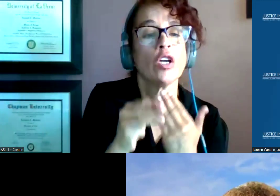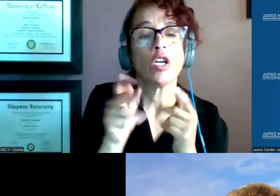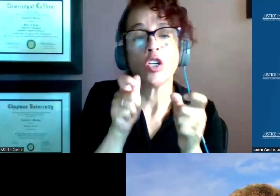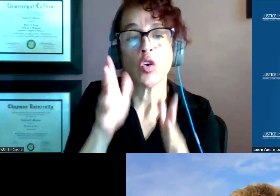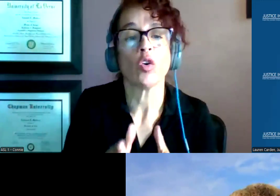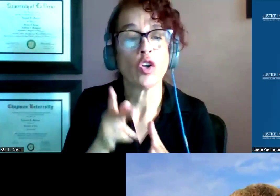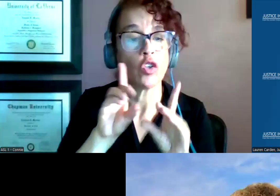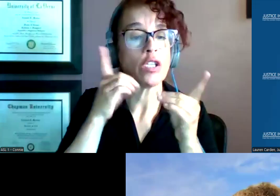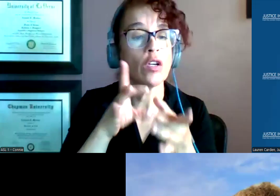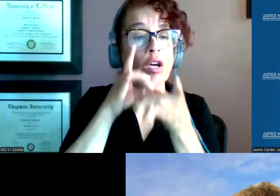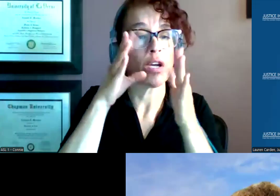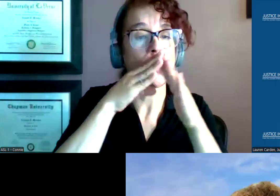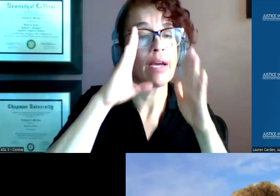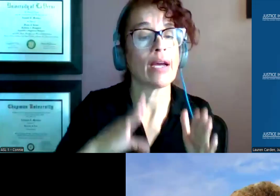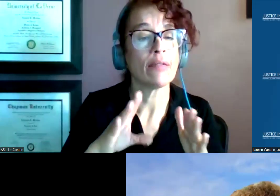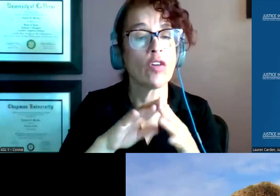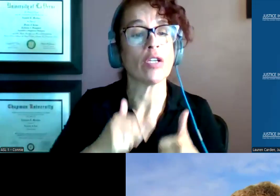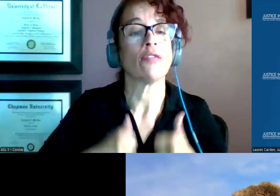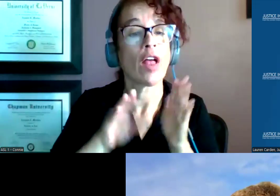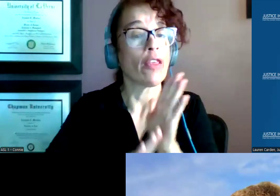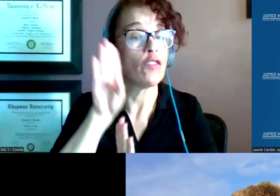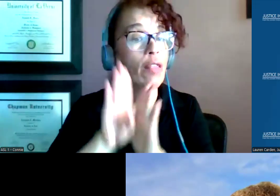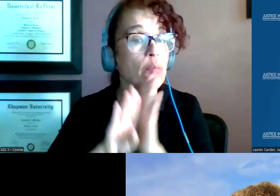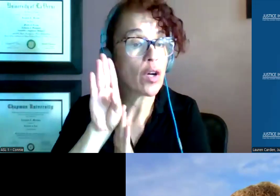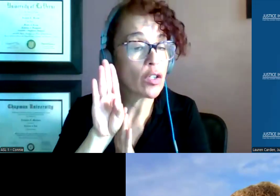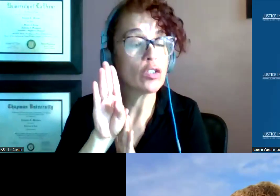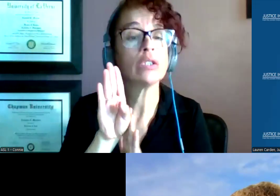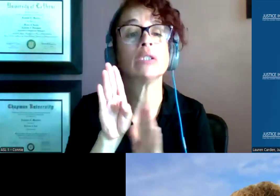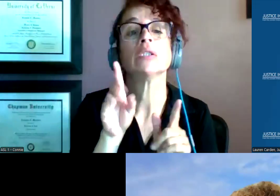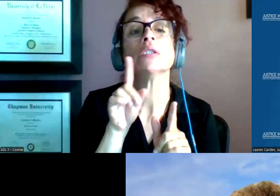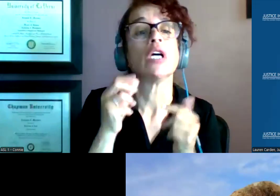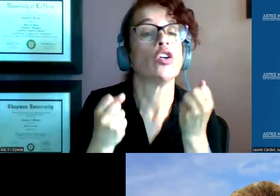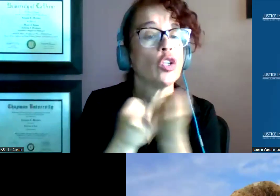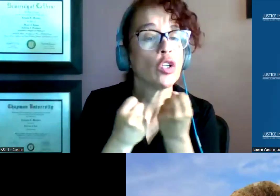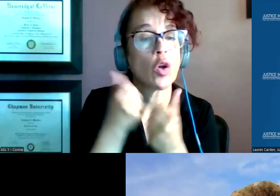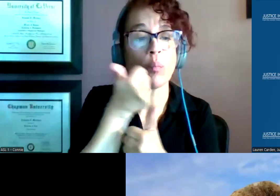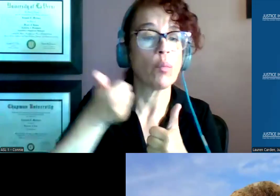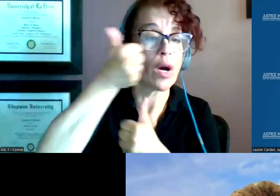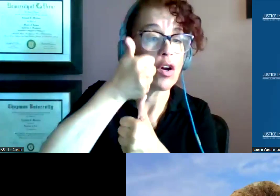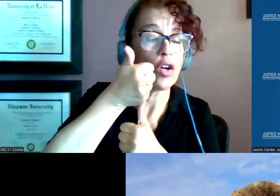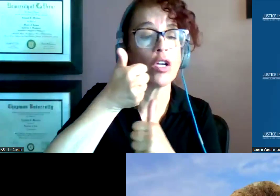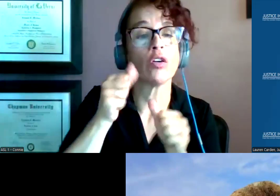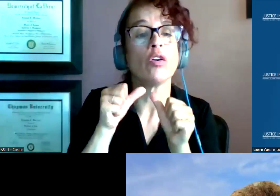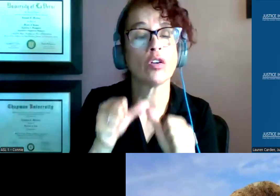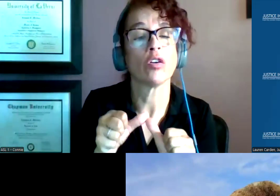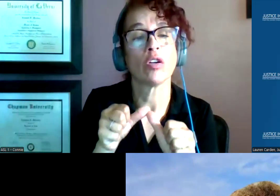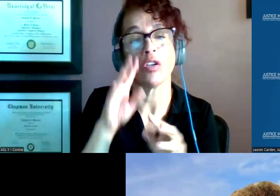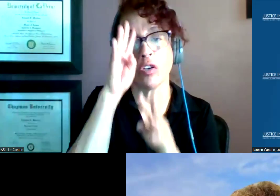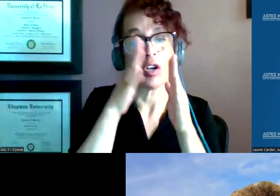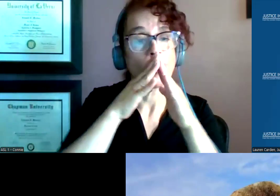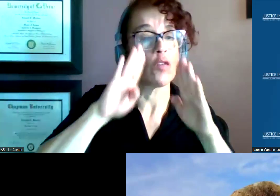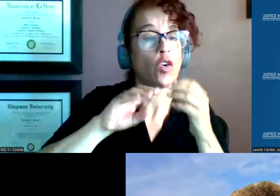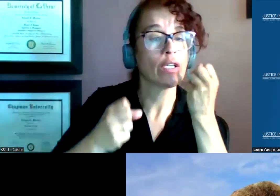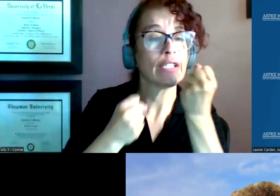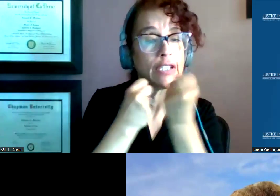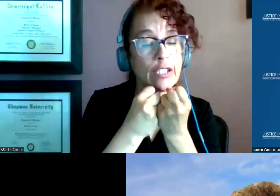to the Department of Housing and Community Development. So this really supports our priority of continuing to invest in housing supports